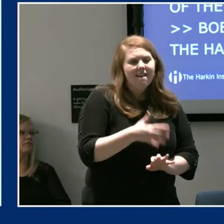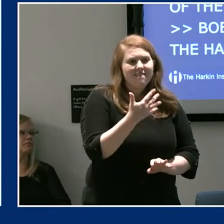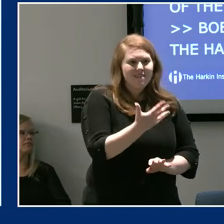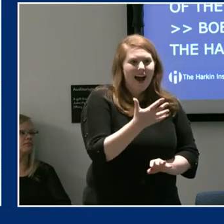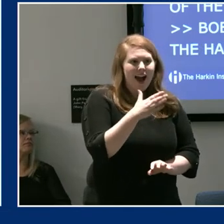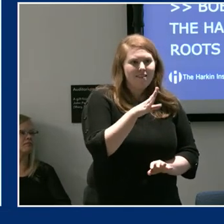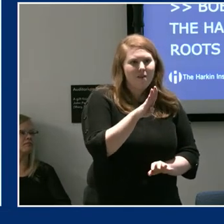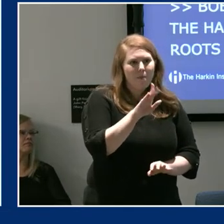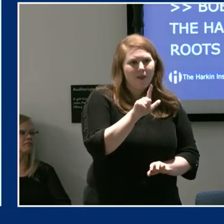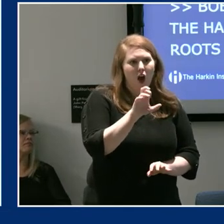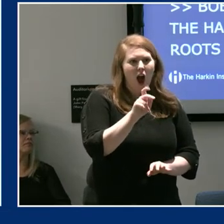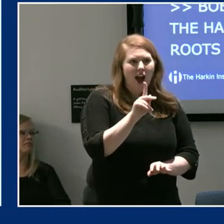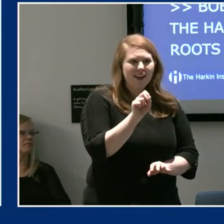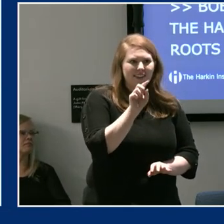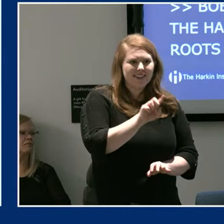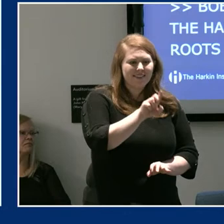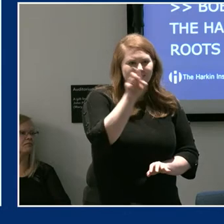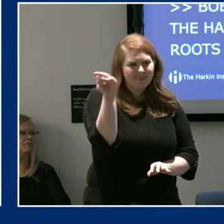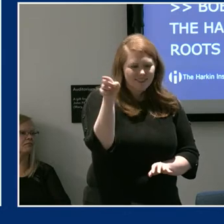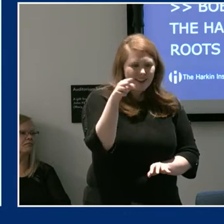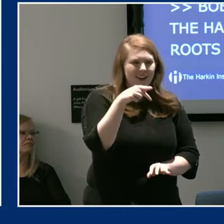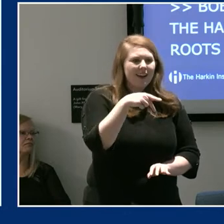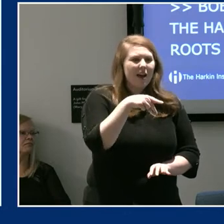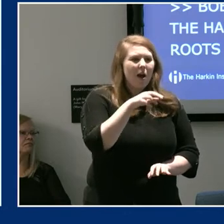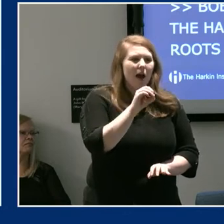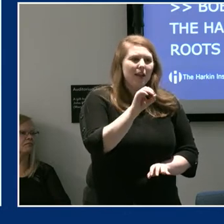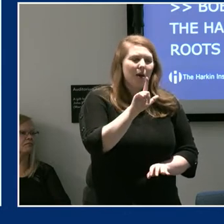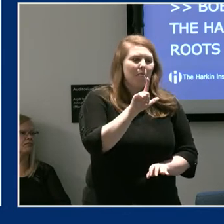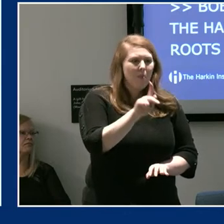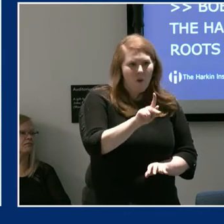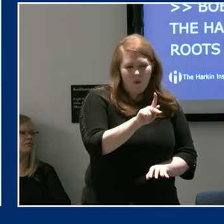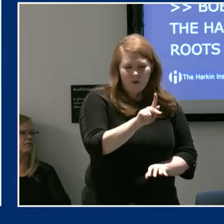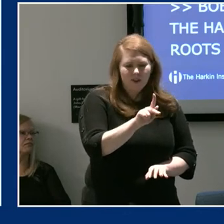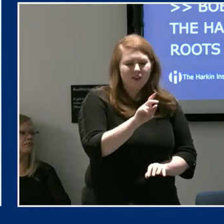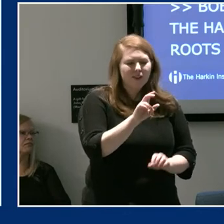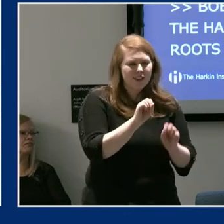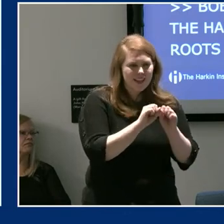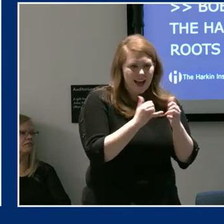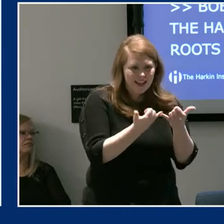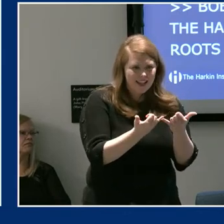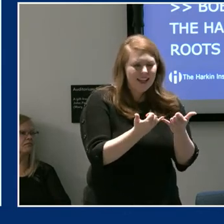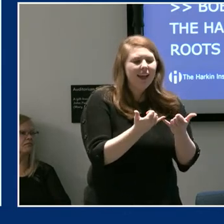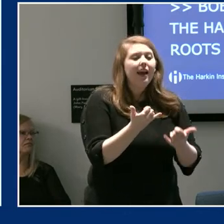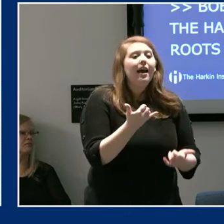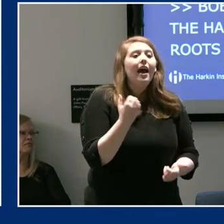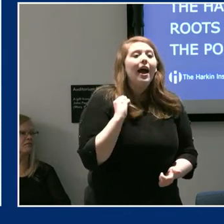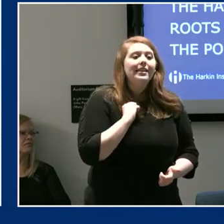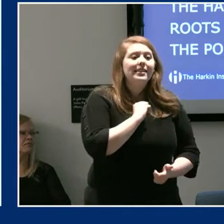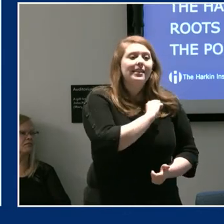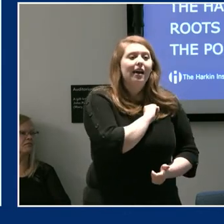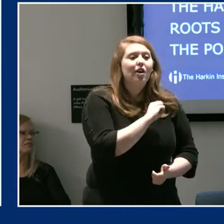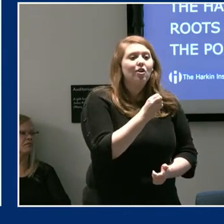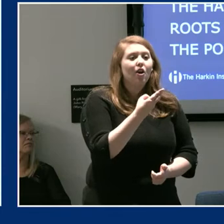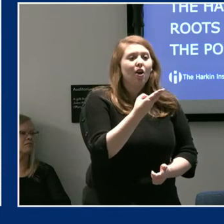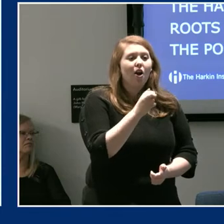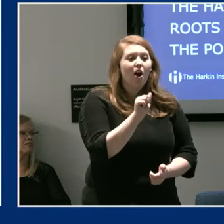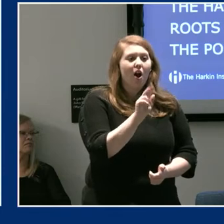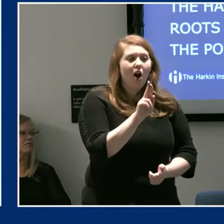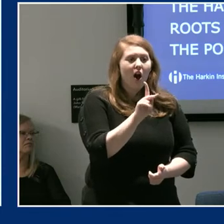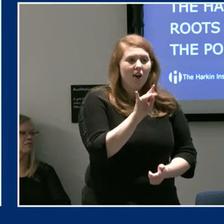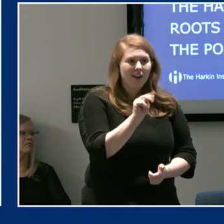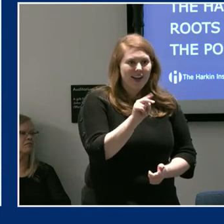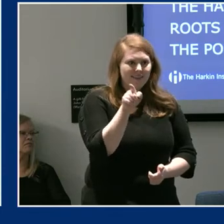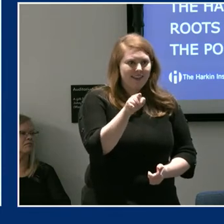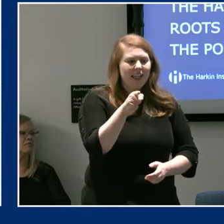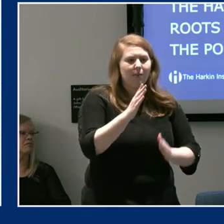here at the Polk County Legal Aid Society. And Senator Harkin, he was downtown at